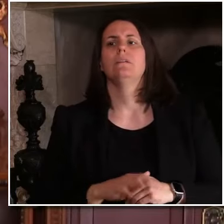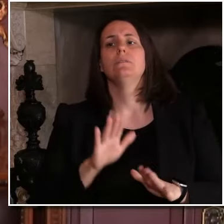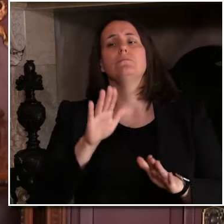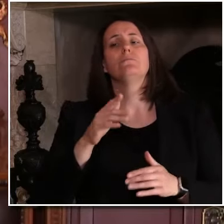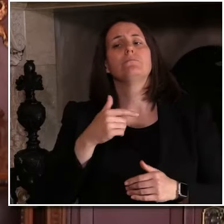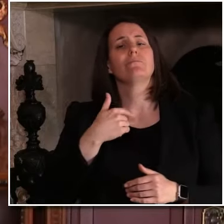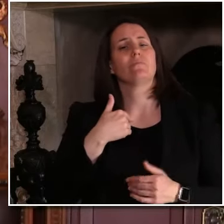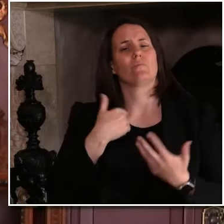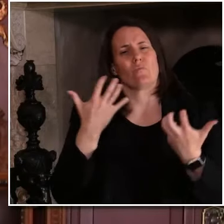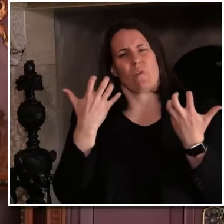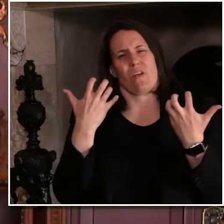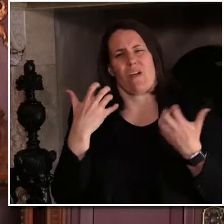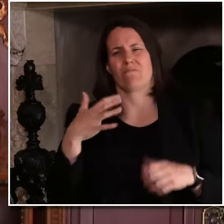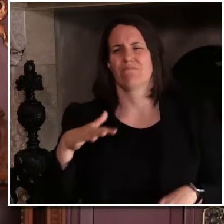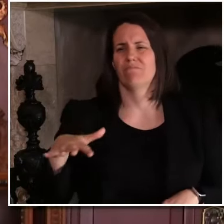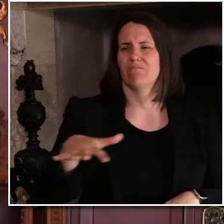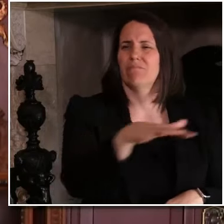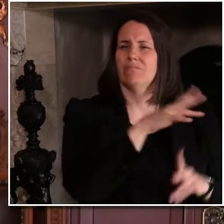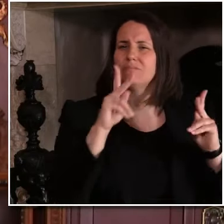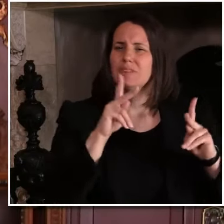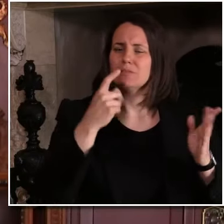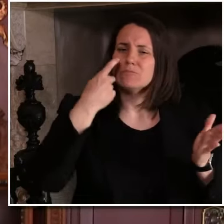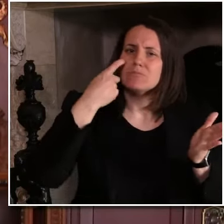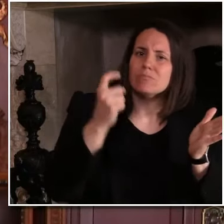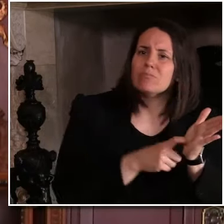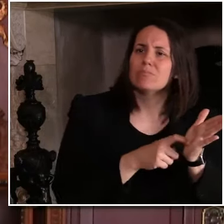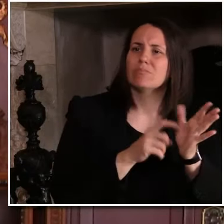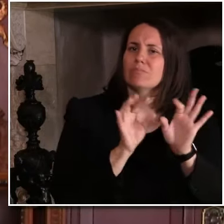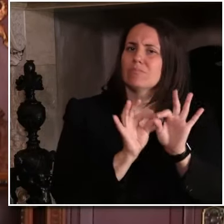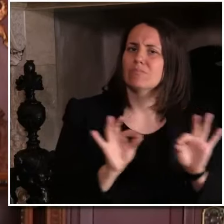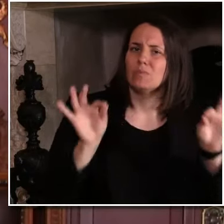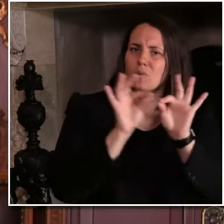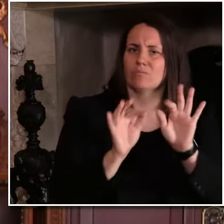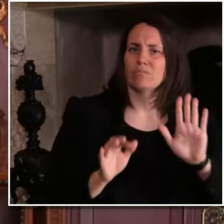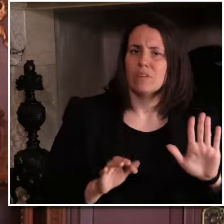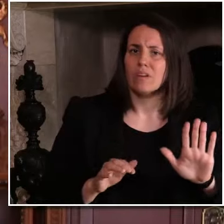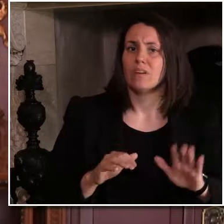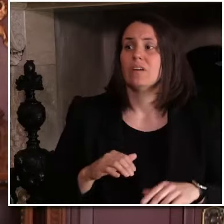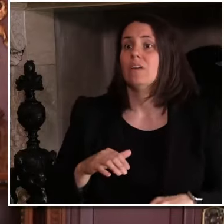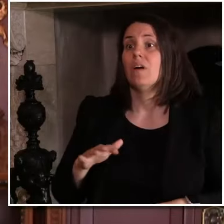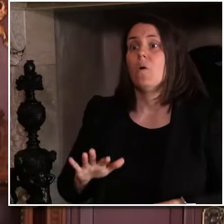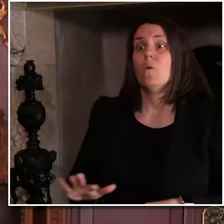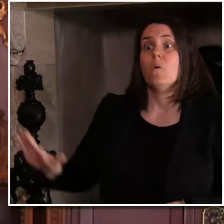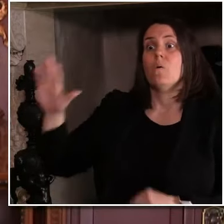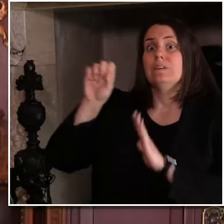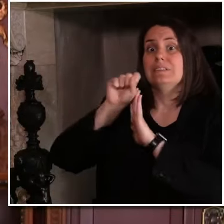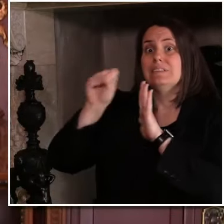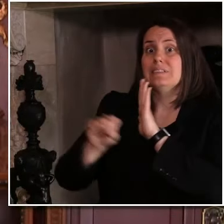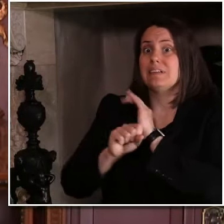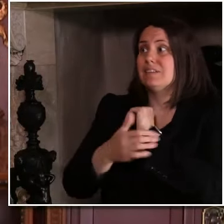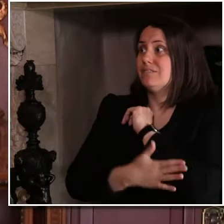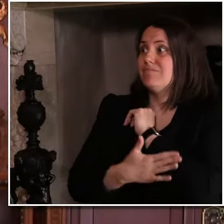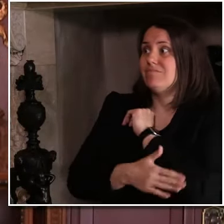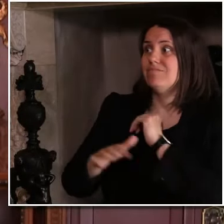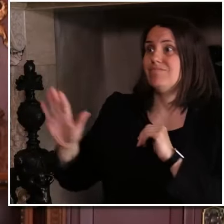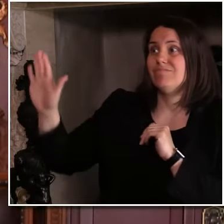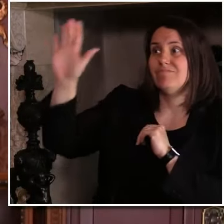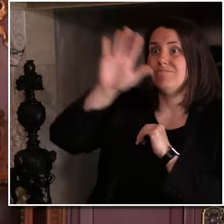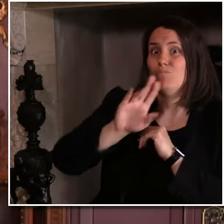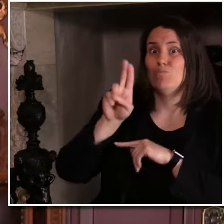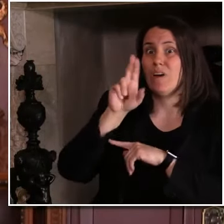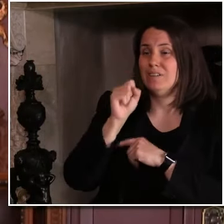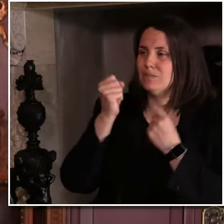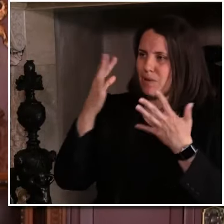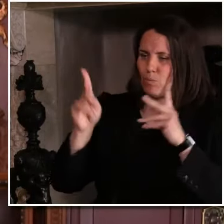that exist in the state and that people are working in, is huge. It's much